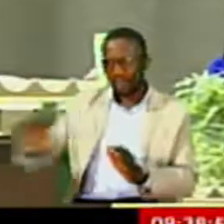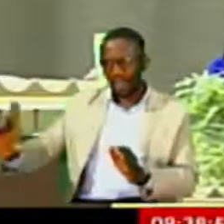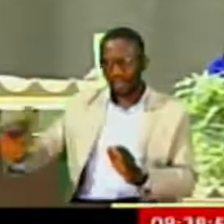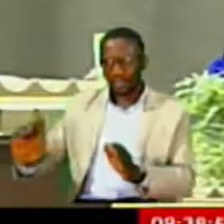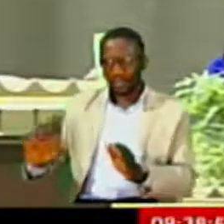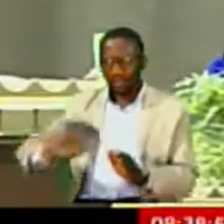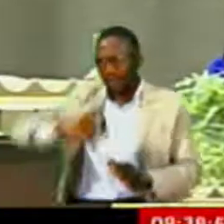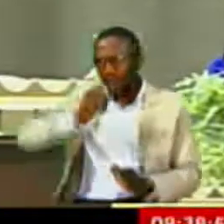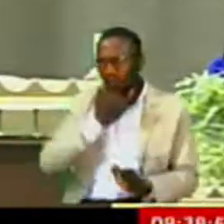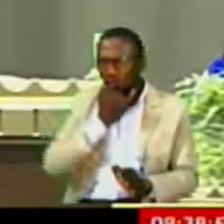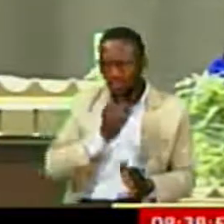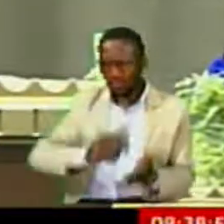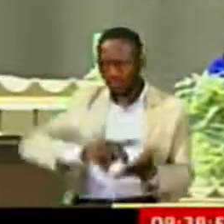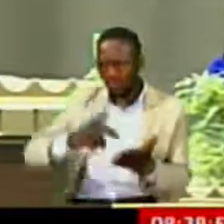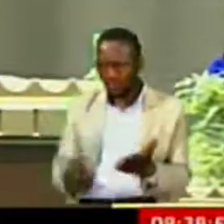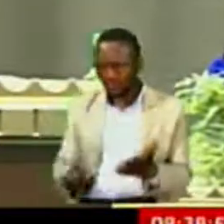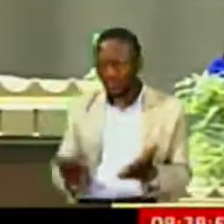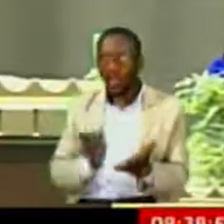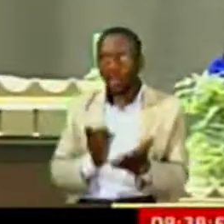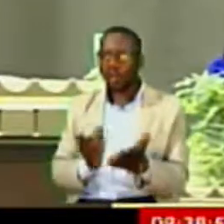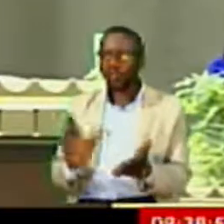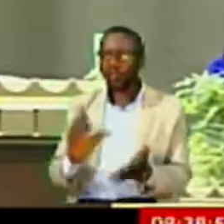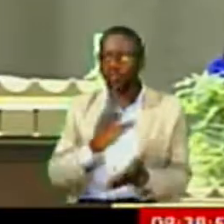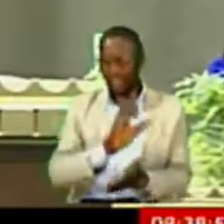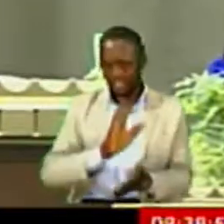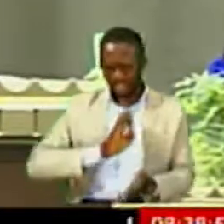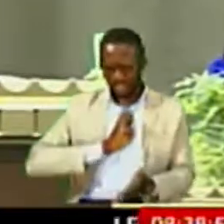l'autel. To restore the altar. L'autel